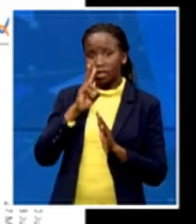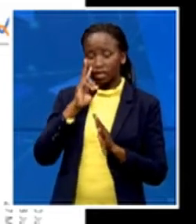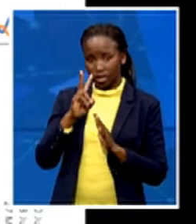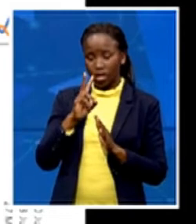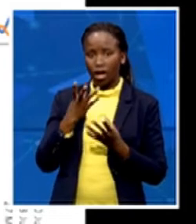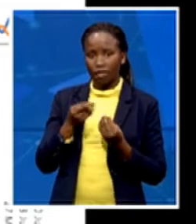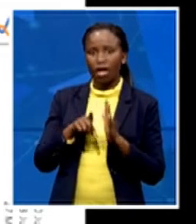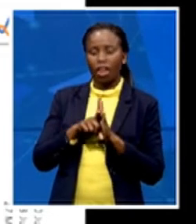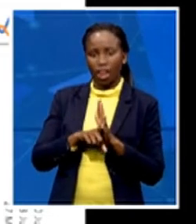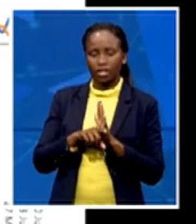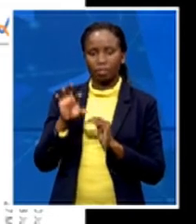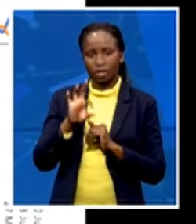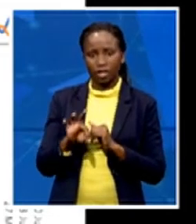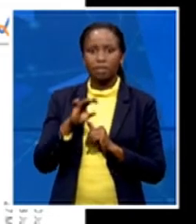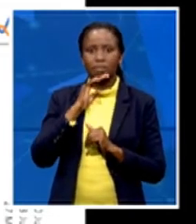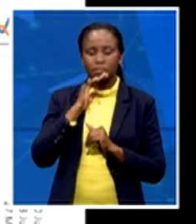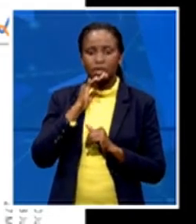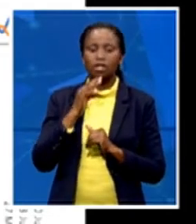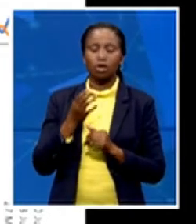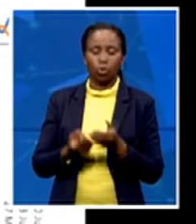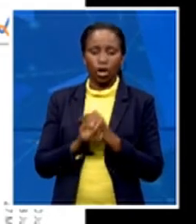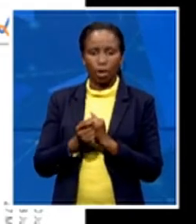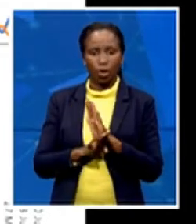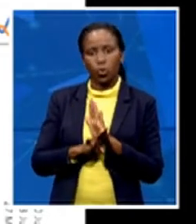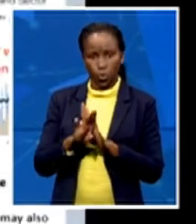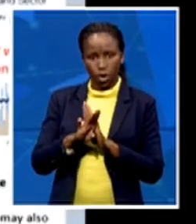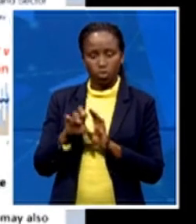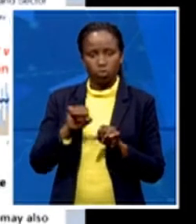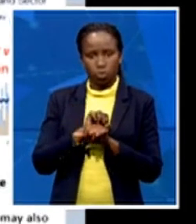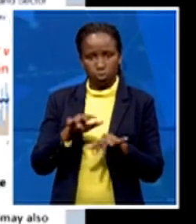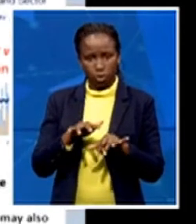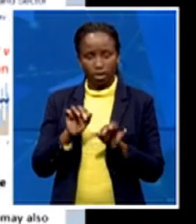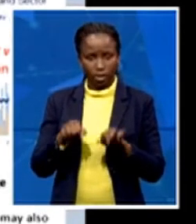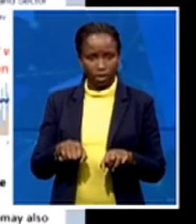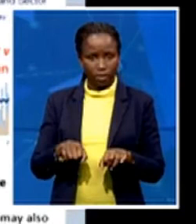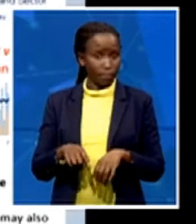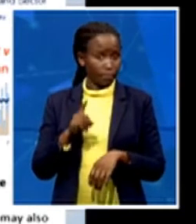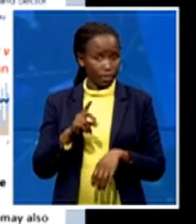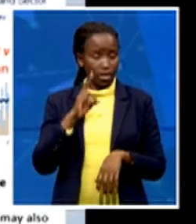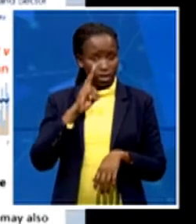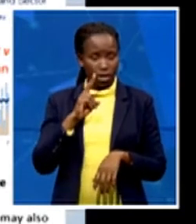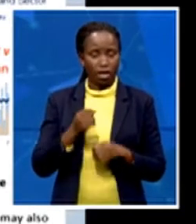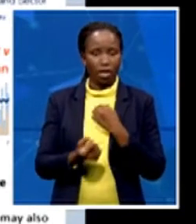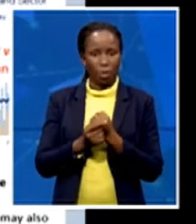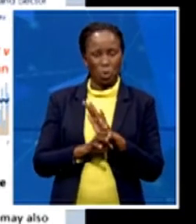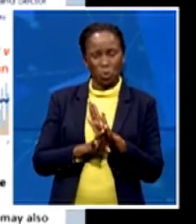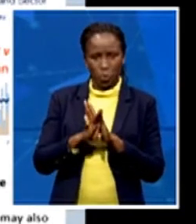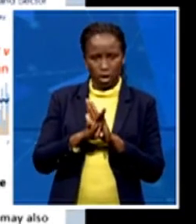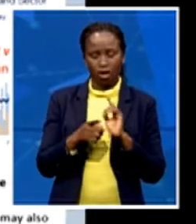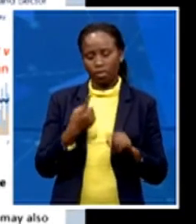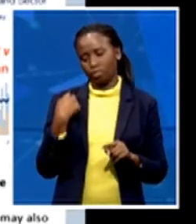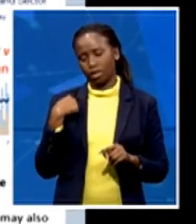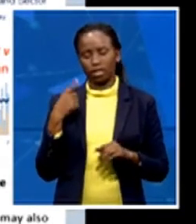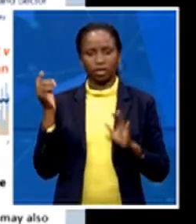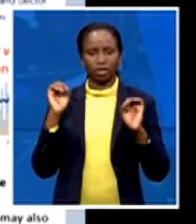cases. So we are in an upward trajectory and a rapid increase over the last 10 days. This is the picture. So we've had a 31%